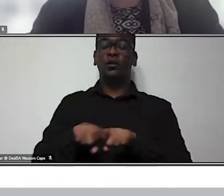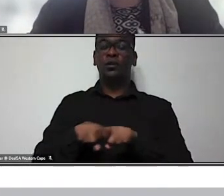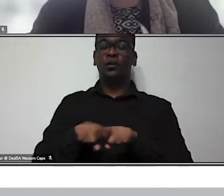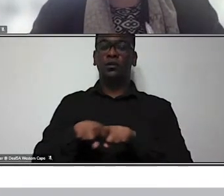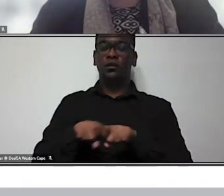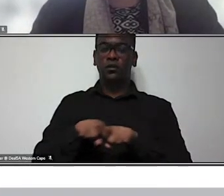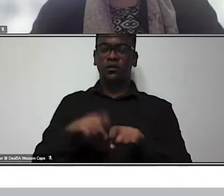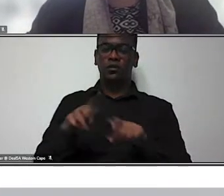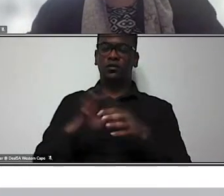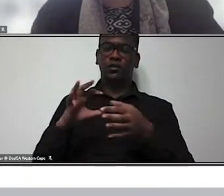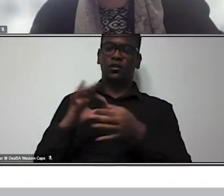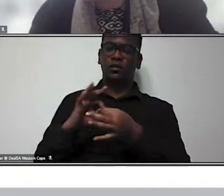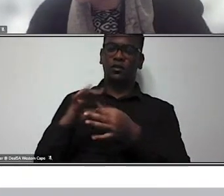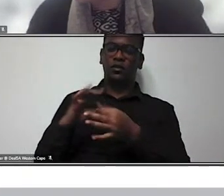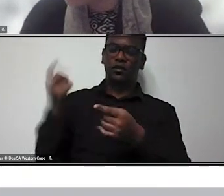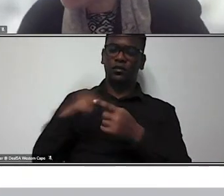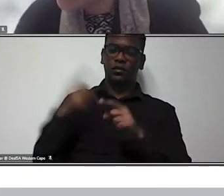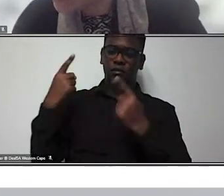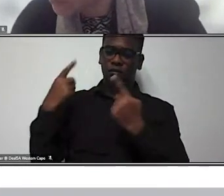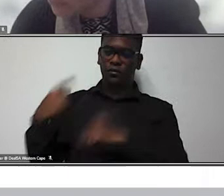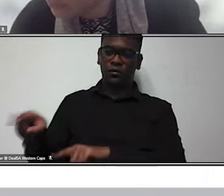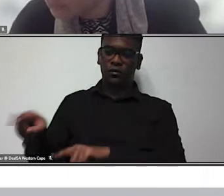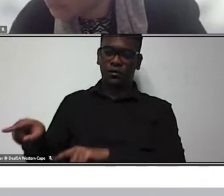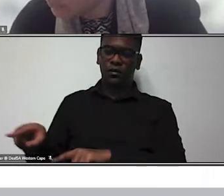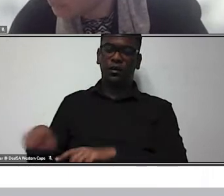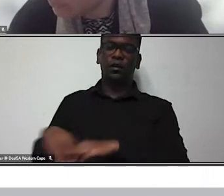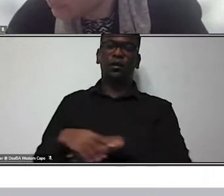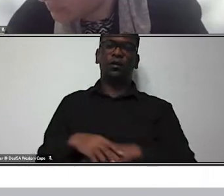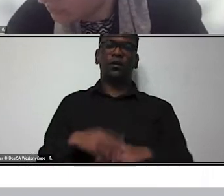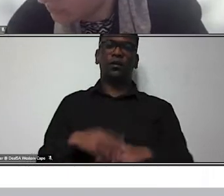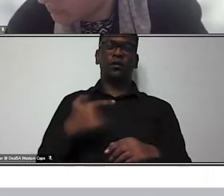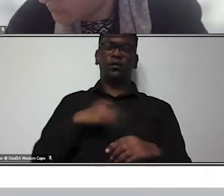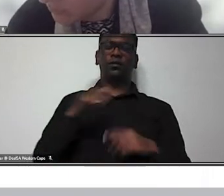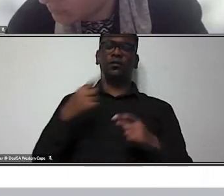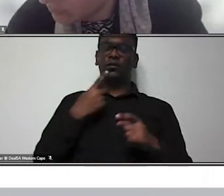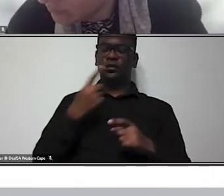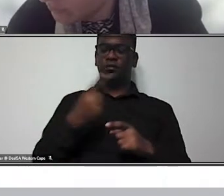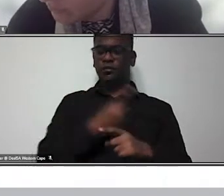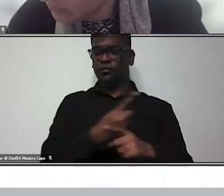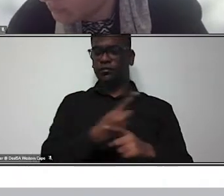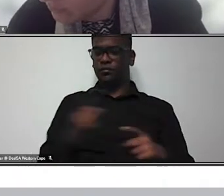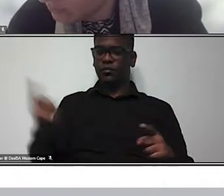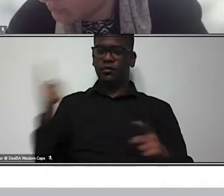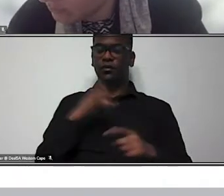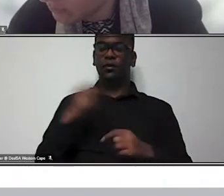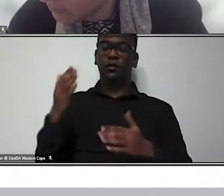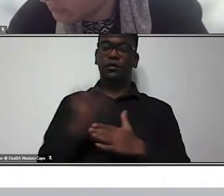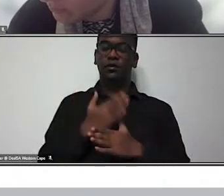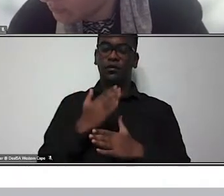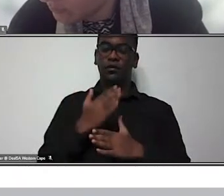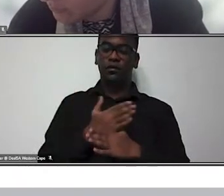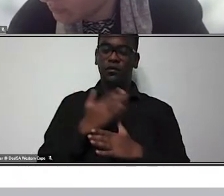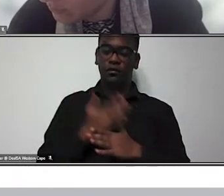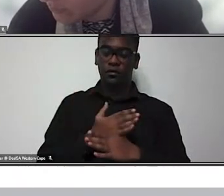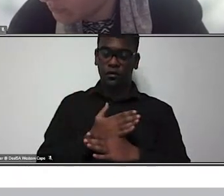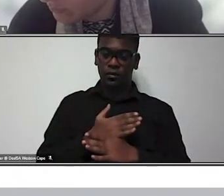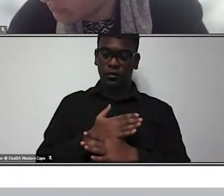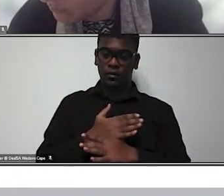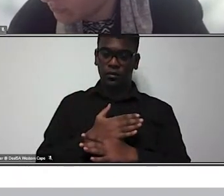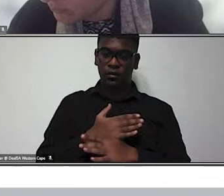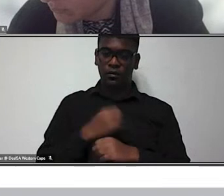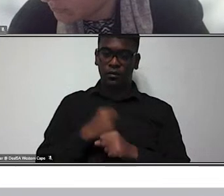dumping. So I think what we should say to one another, there are jobs that are that will be